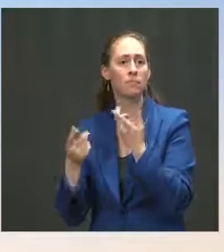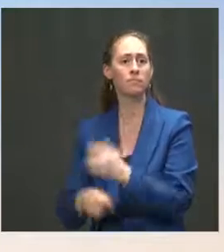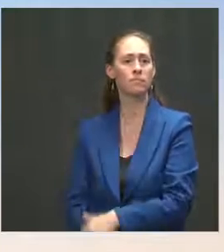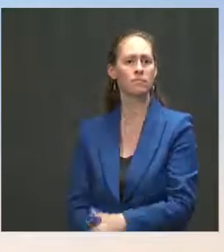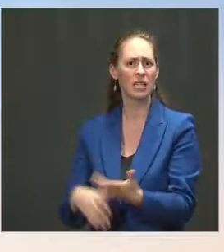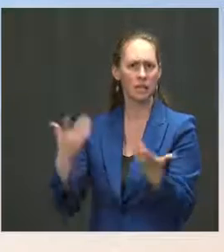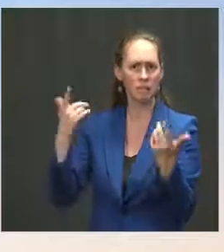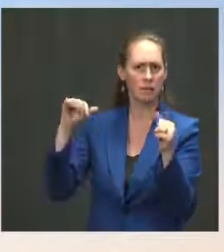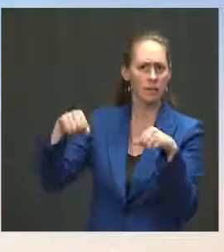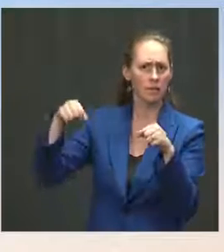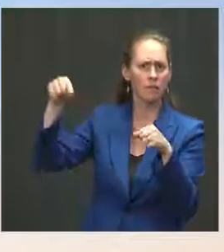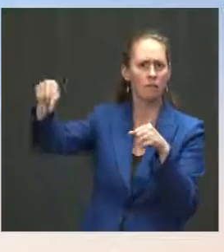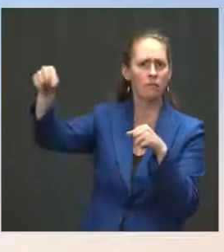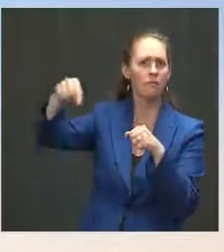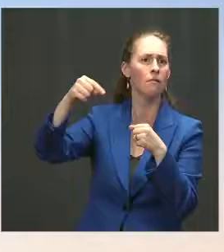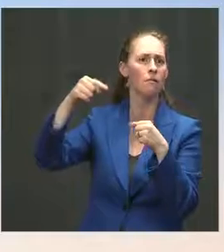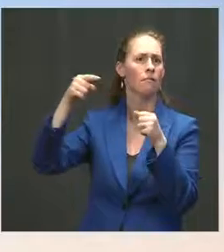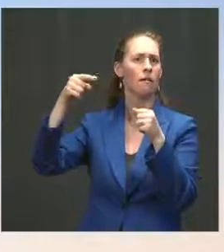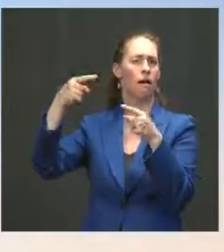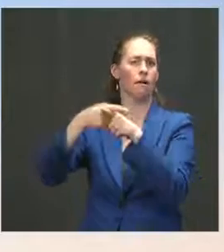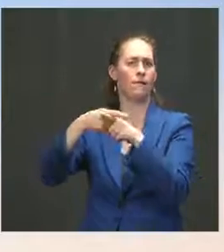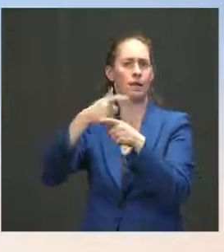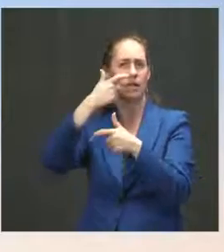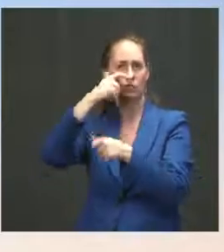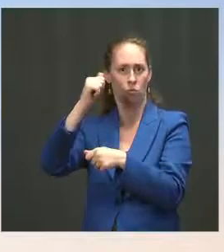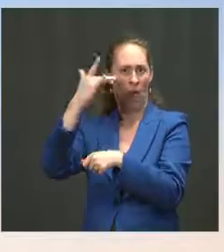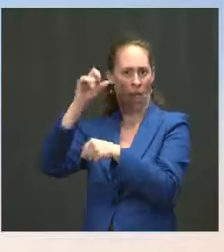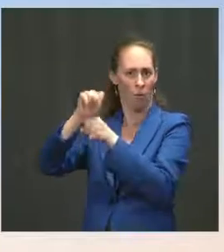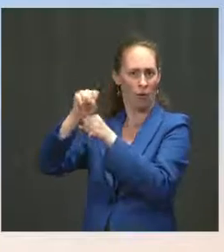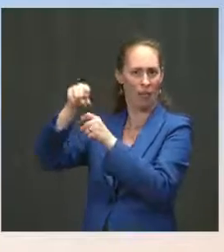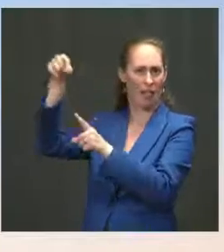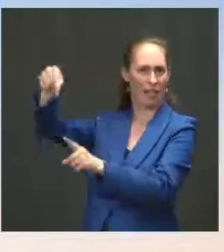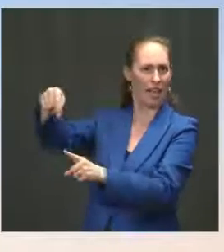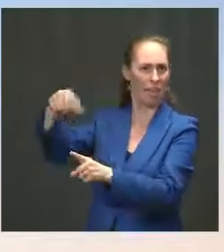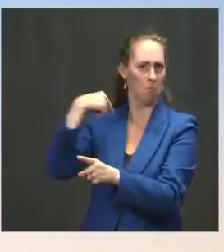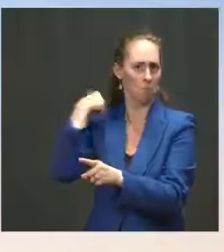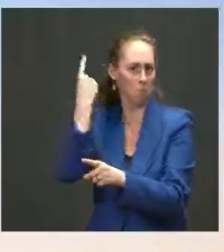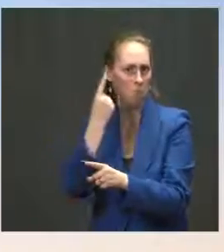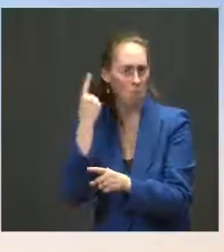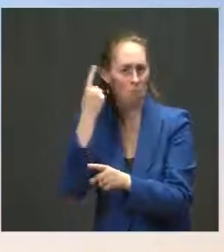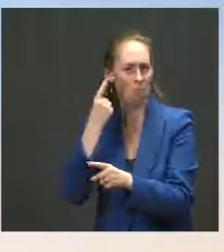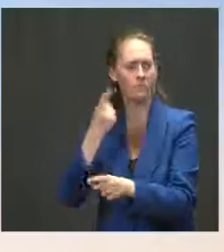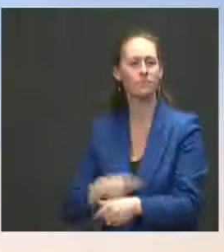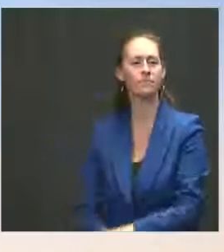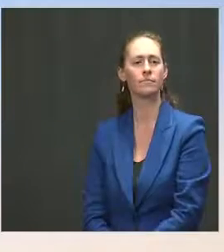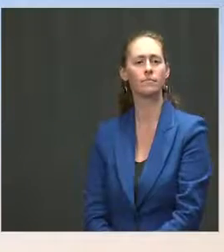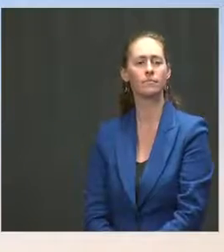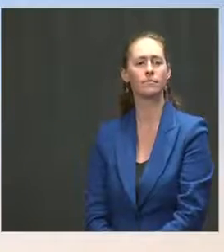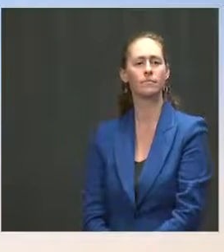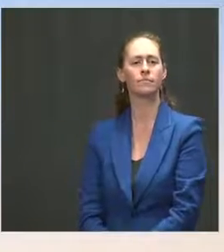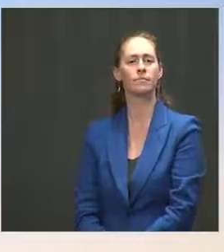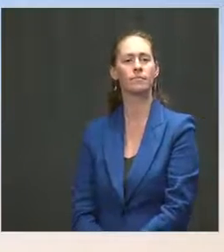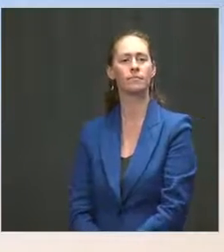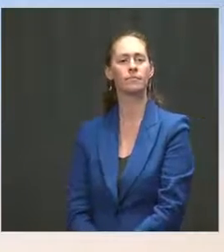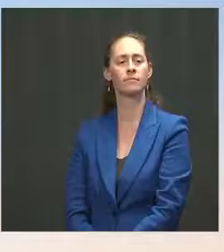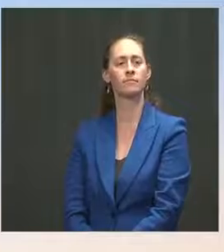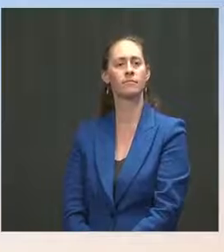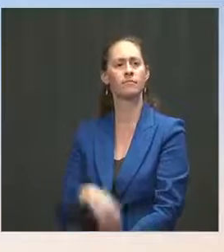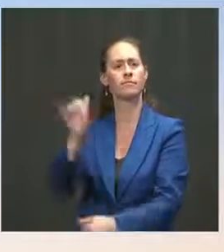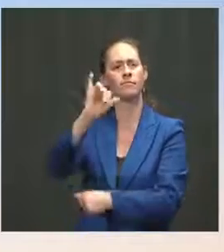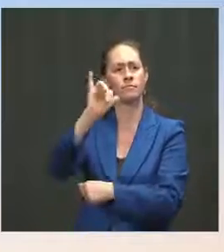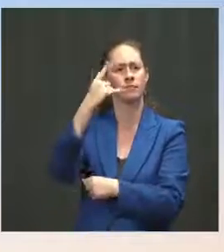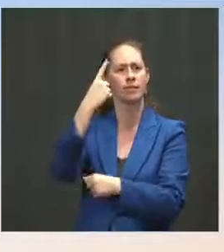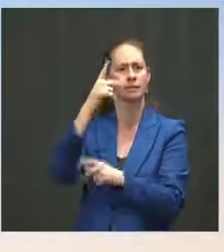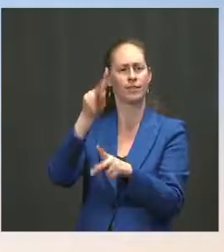was hoping that you could respond to Walter Schaub's criticism of the first son's art sales. He says he wants the shame